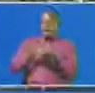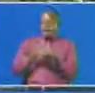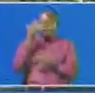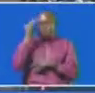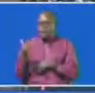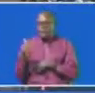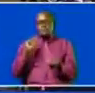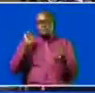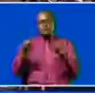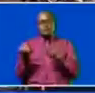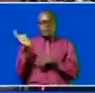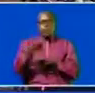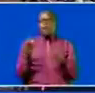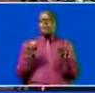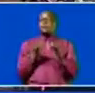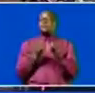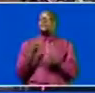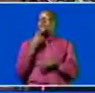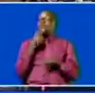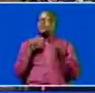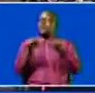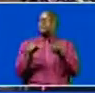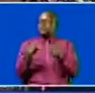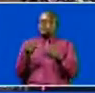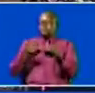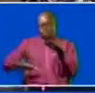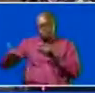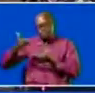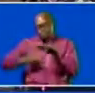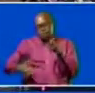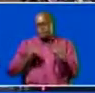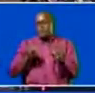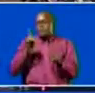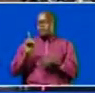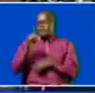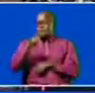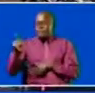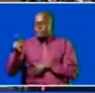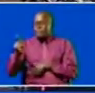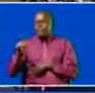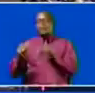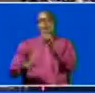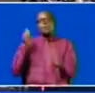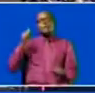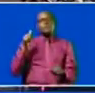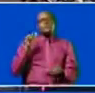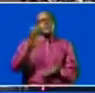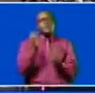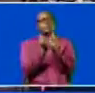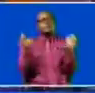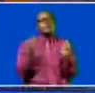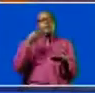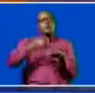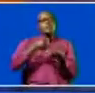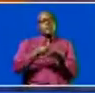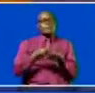court reconvenes on Tuesday for ongoing hearing into Director of Public Prosecution's objection to their release on